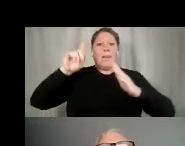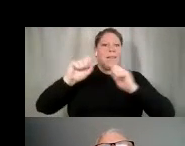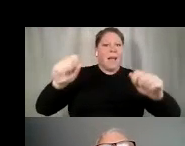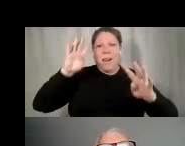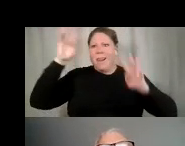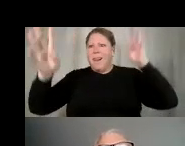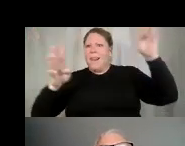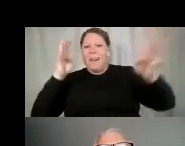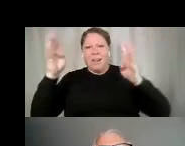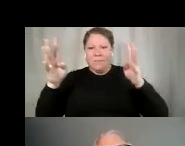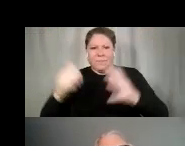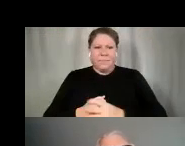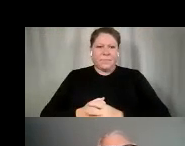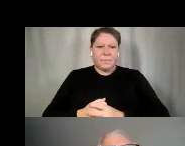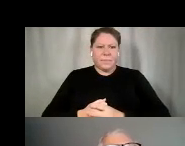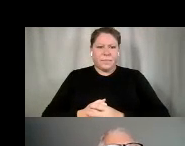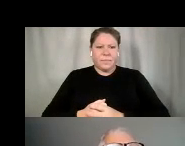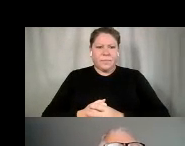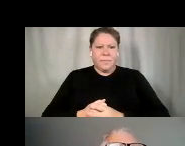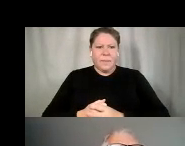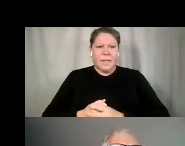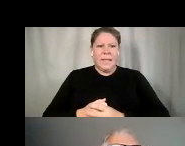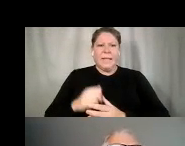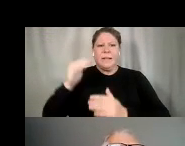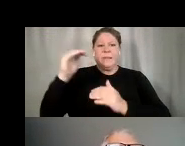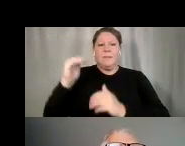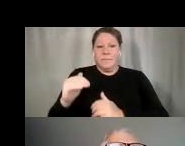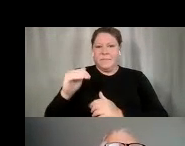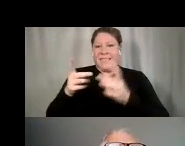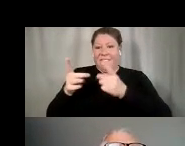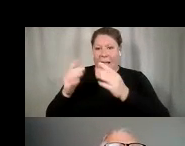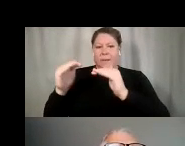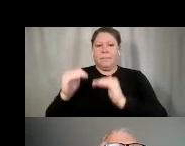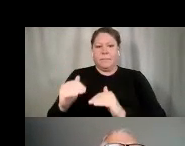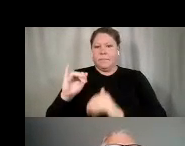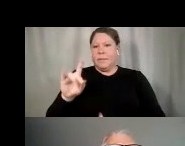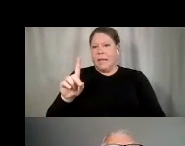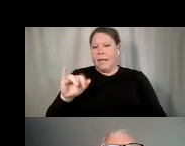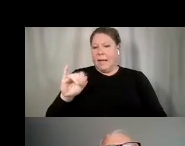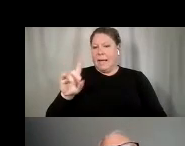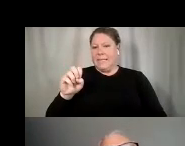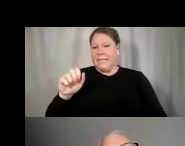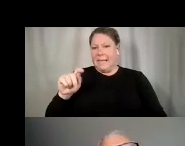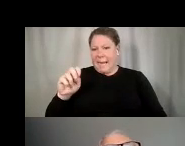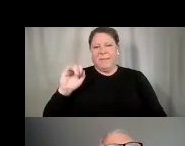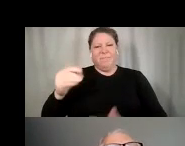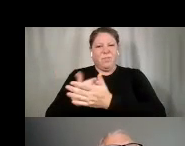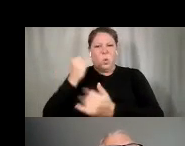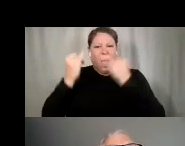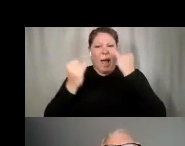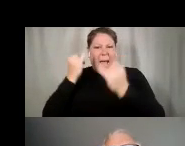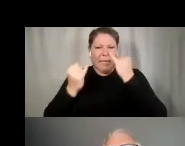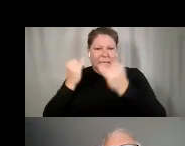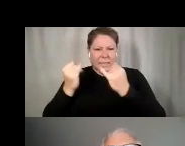we'll go through and ideate. And this is the heart of creativity, where we think of new ideas, and then we'll be able to try them